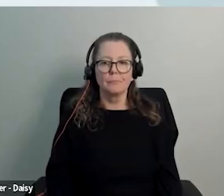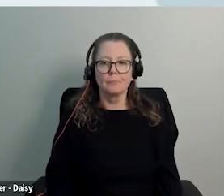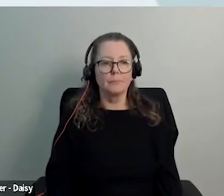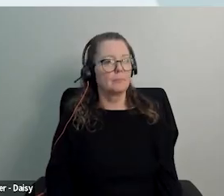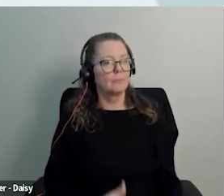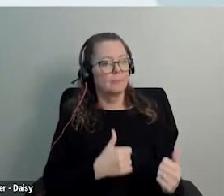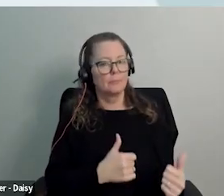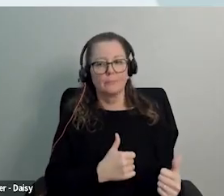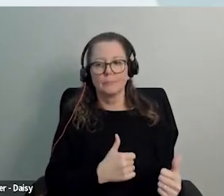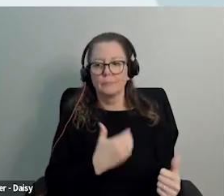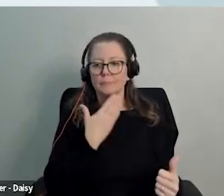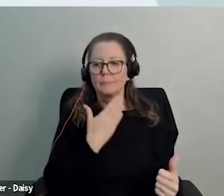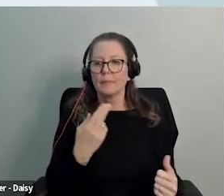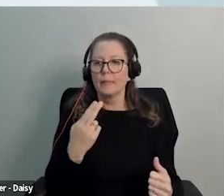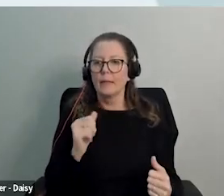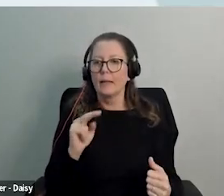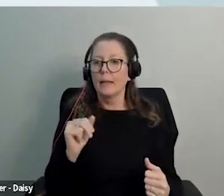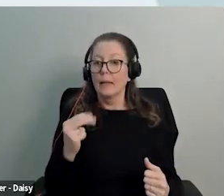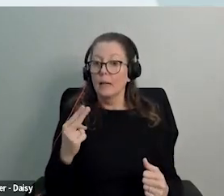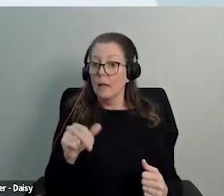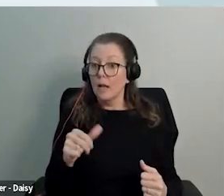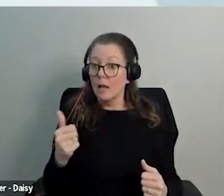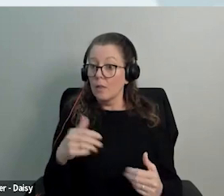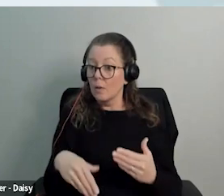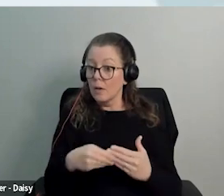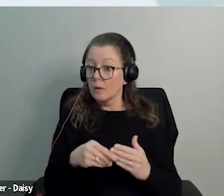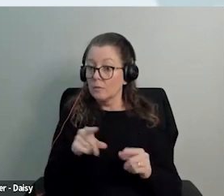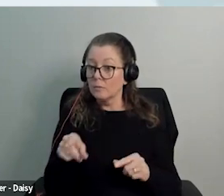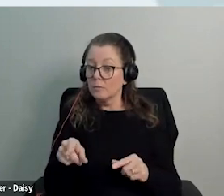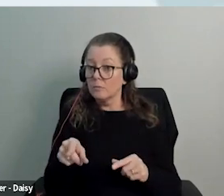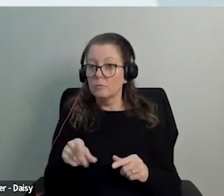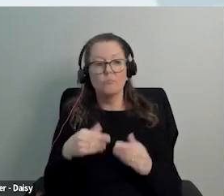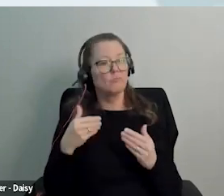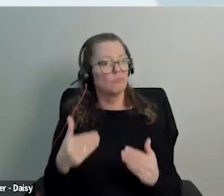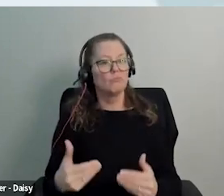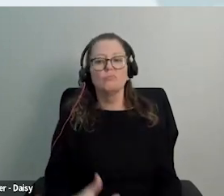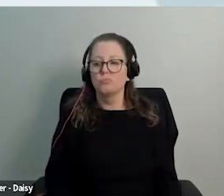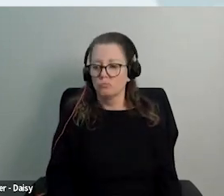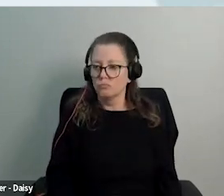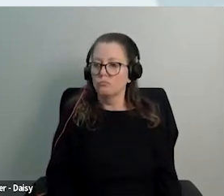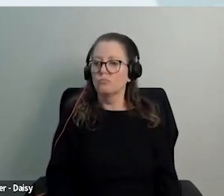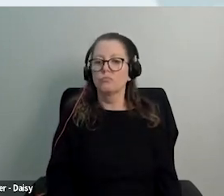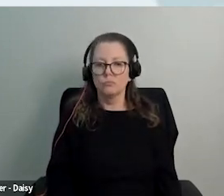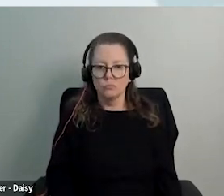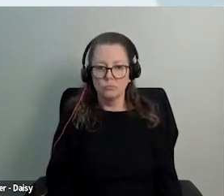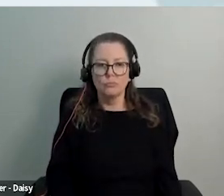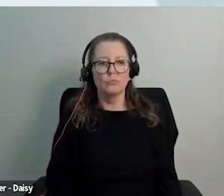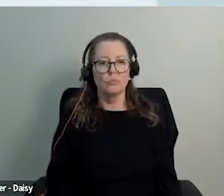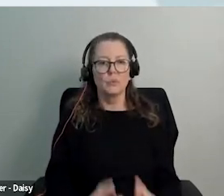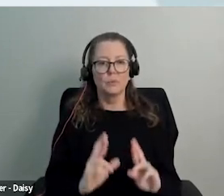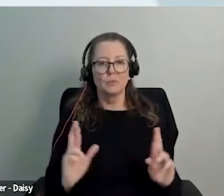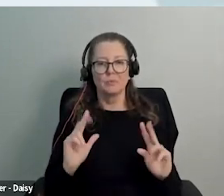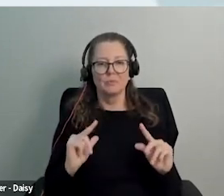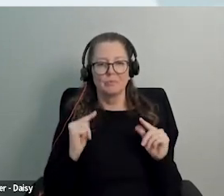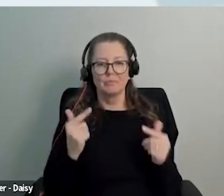Great. Hannah, anything on there, or should I go to the Q&A for you now? Let's Q&A it let's is. go. Okay, moving out of the chat into the Q&A.